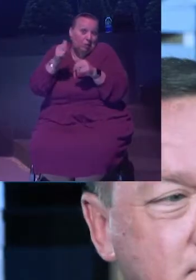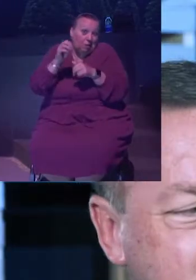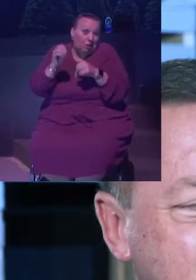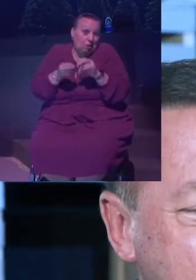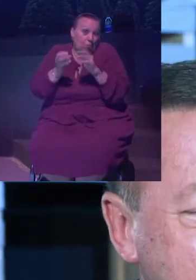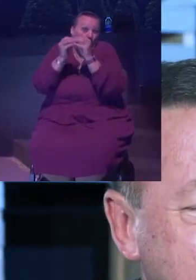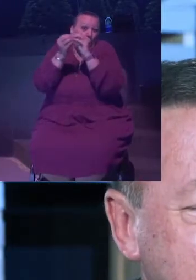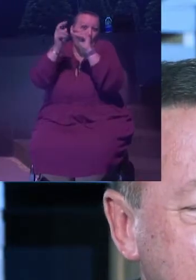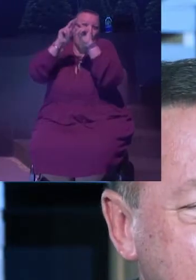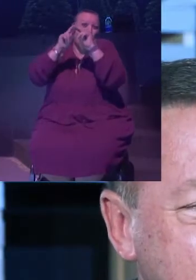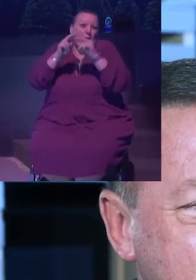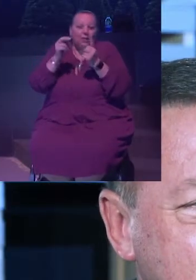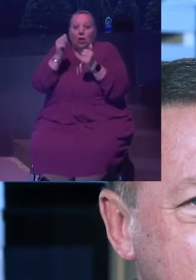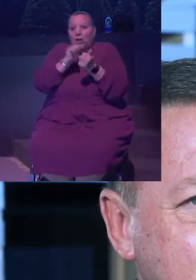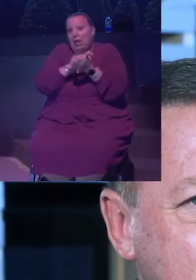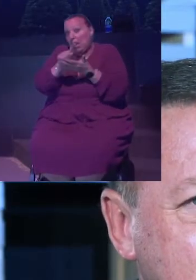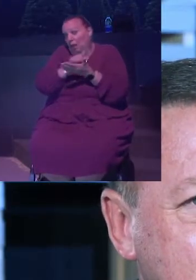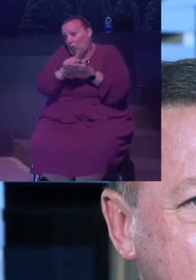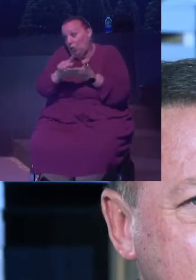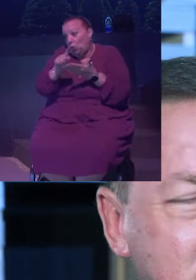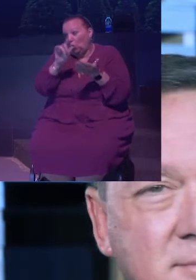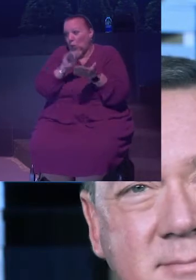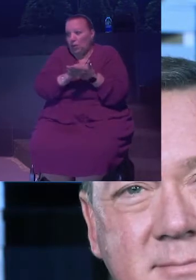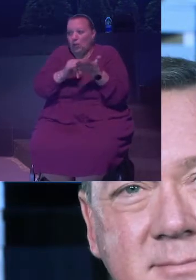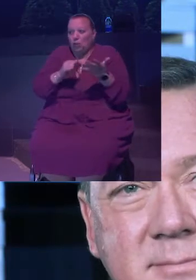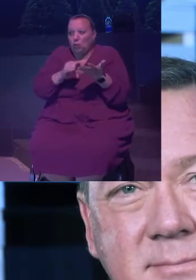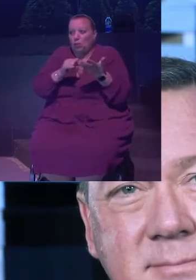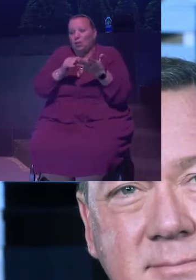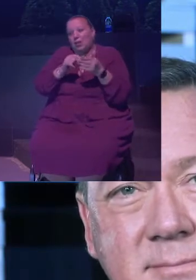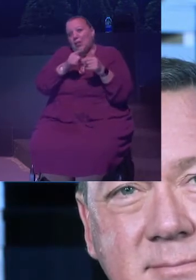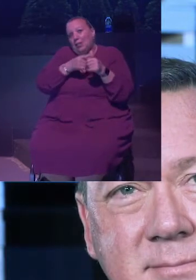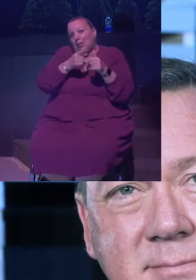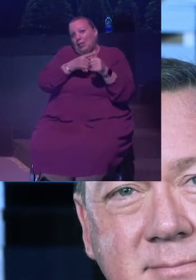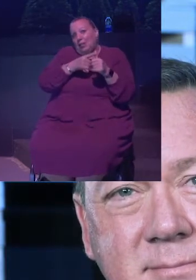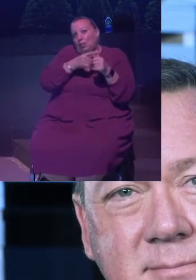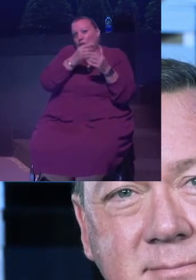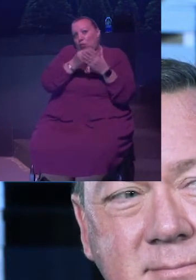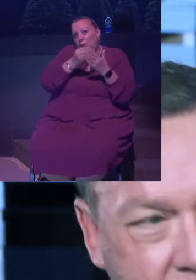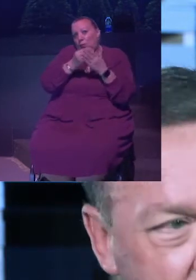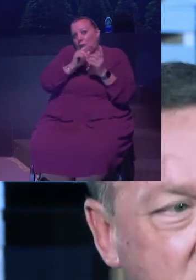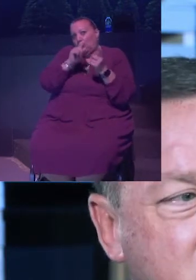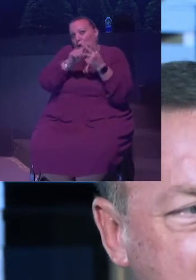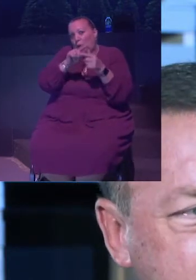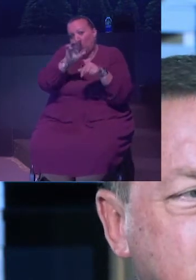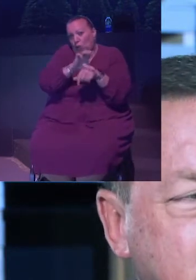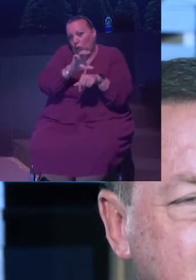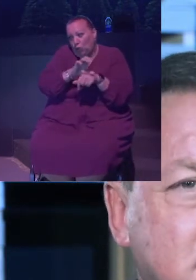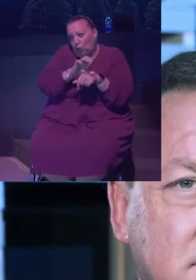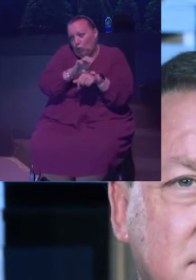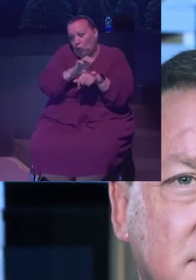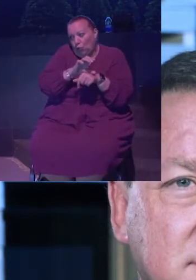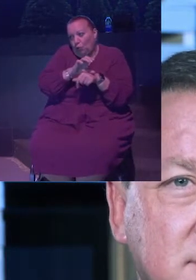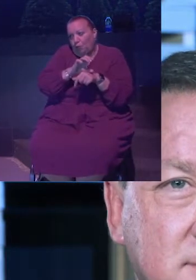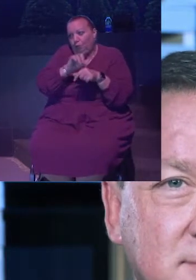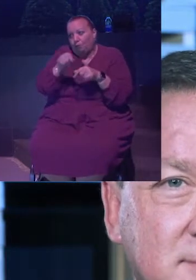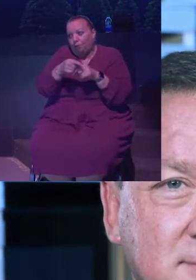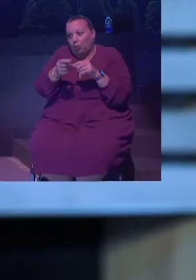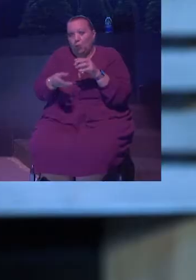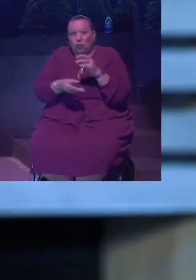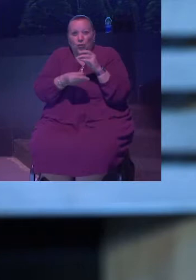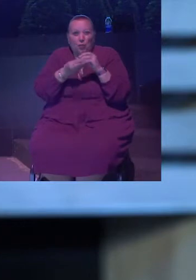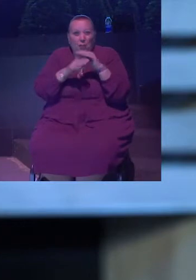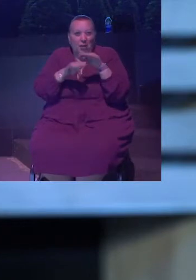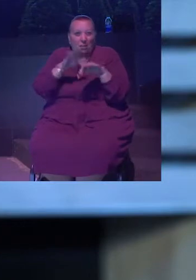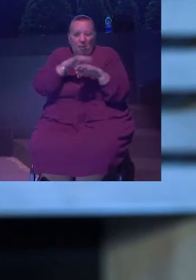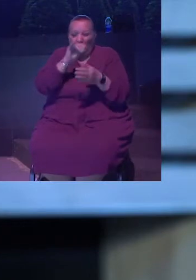And so that way, just every week, we could get used to that additional money going to the church, that's and right. We would adjust based on that.